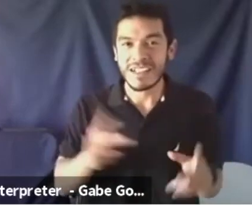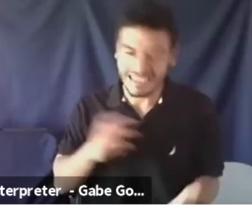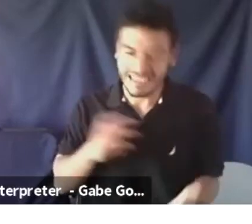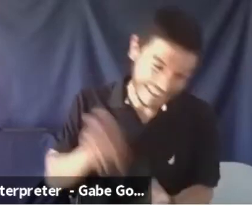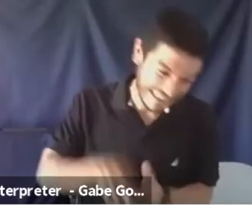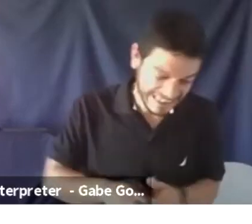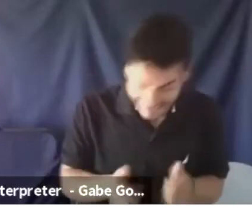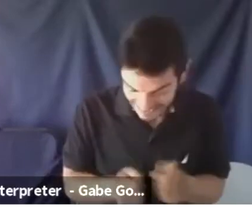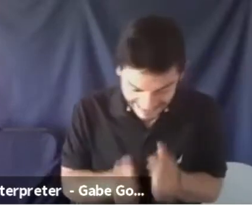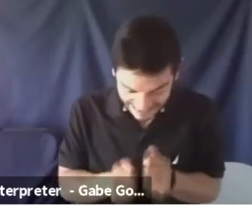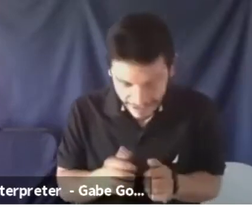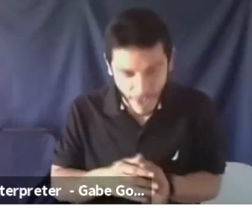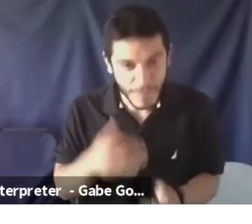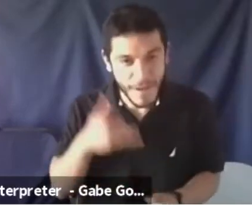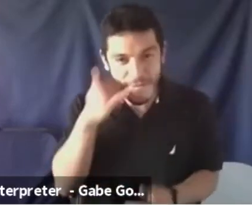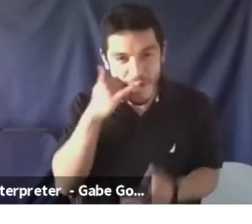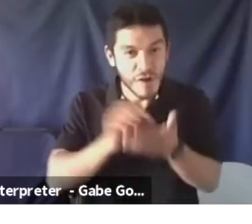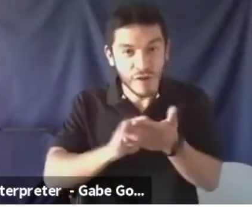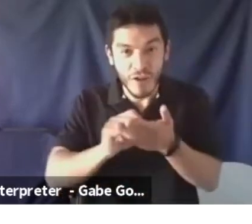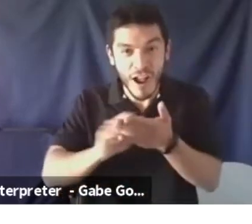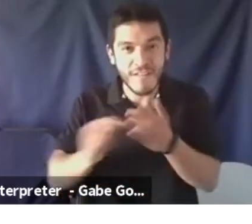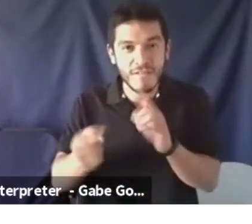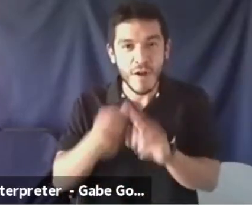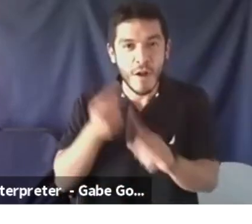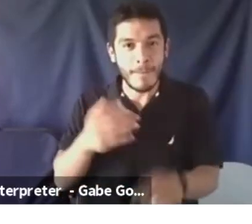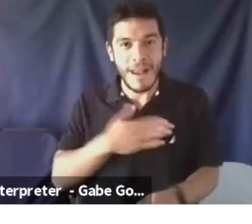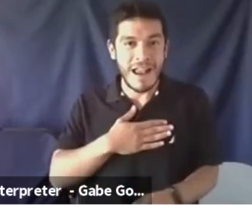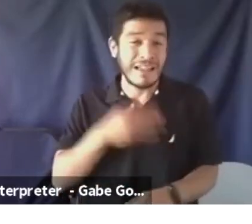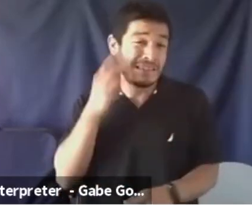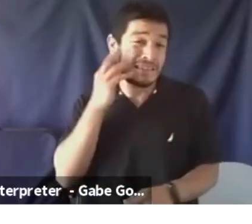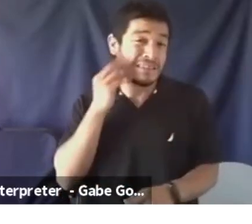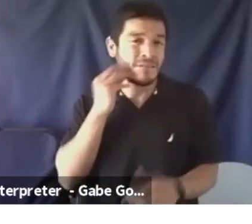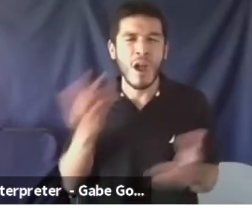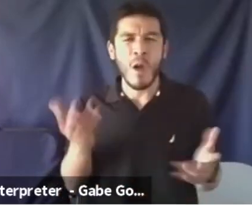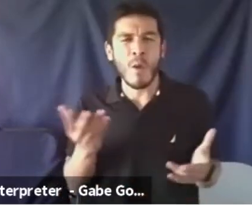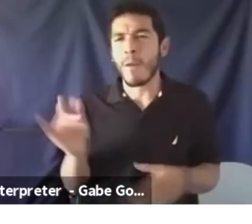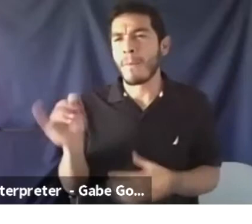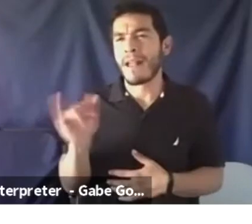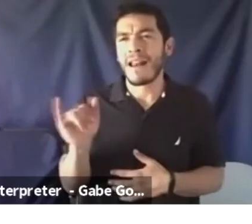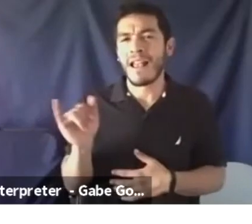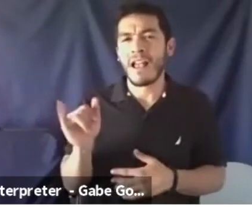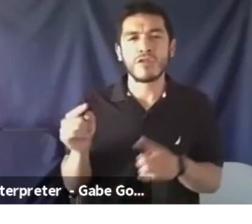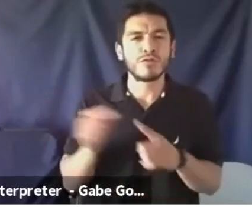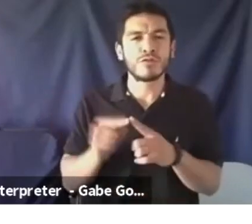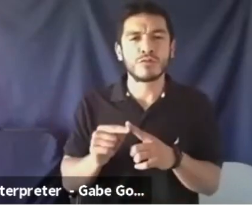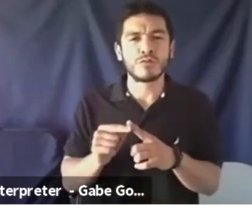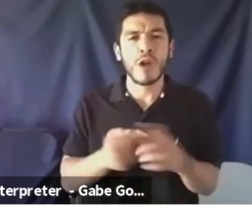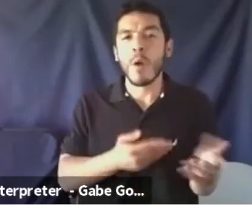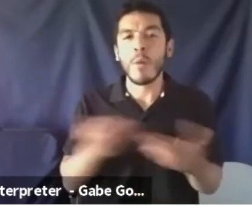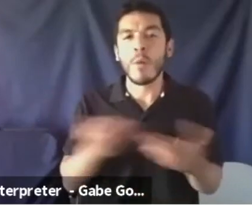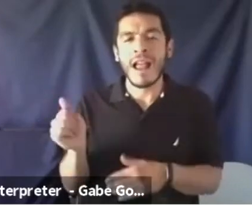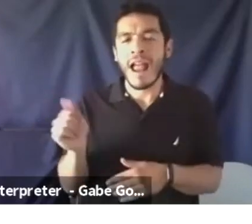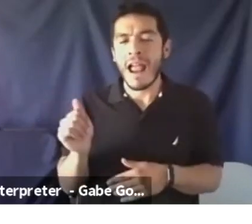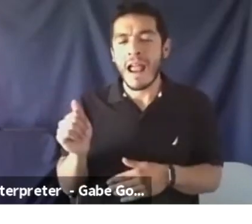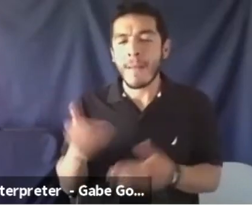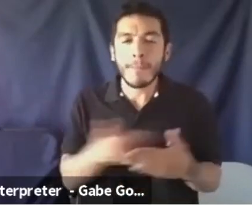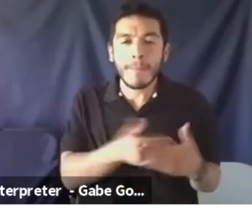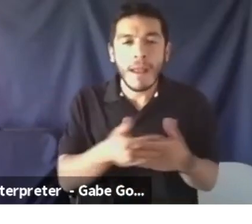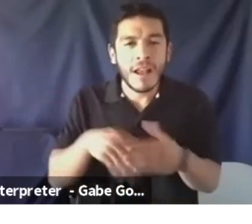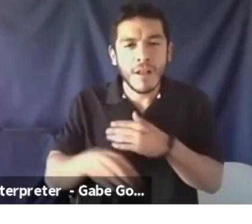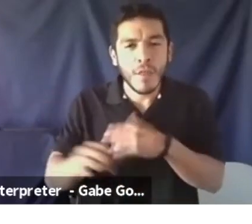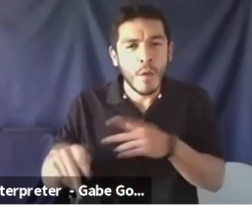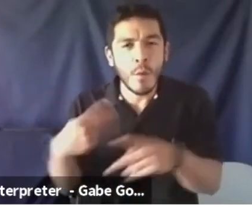phone and just started writing from like my own experience. What would it be like to bring a child into a world? What is one of the